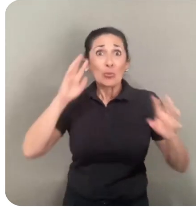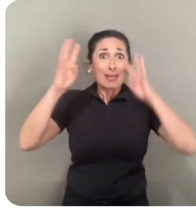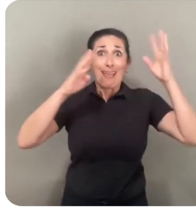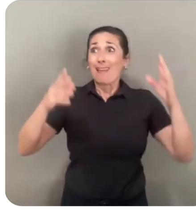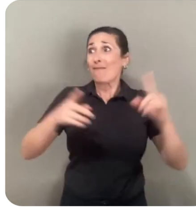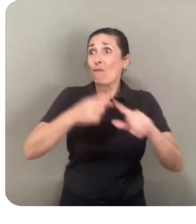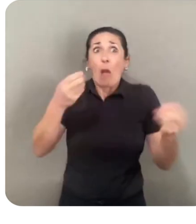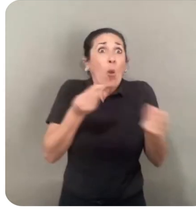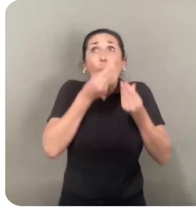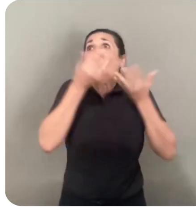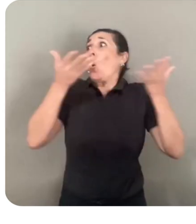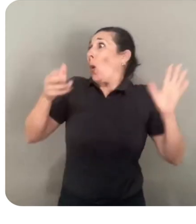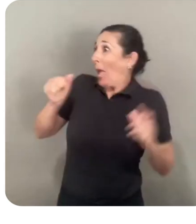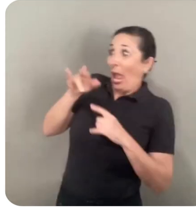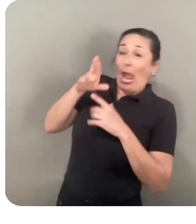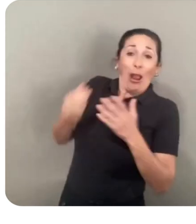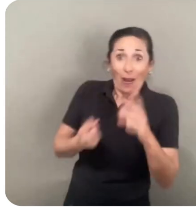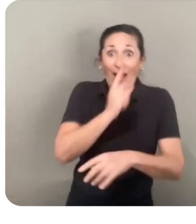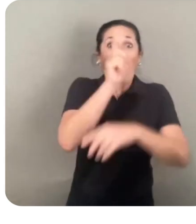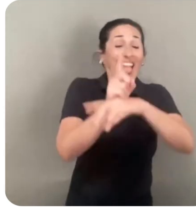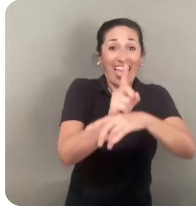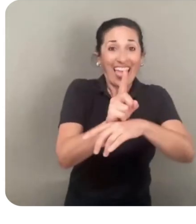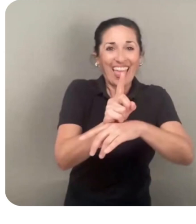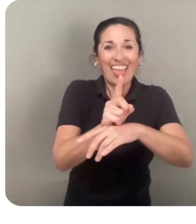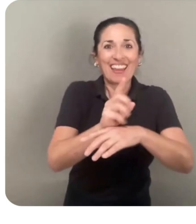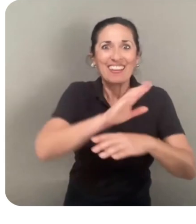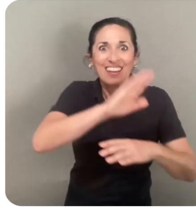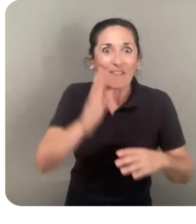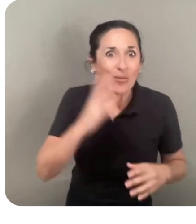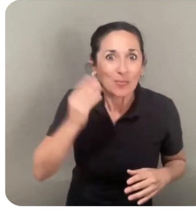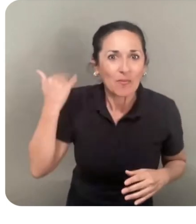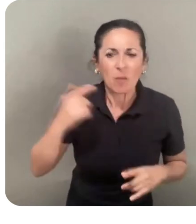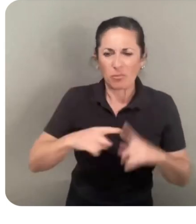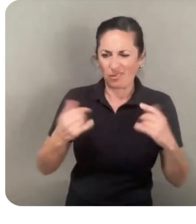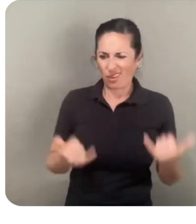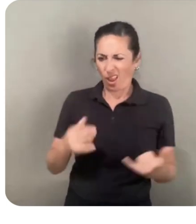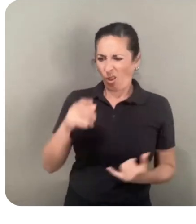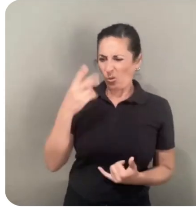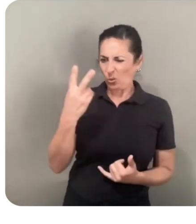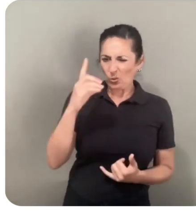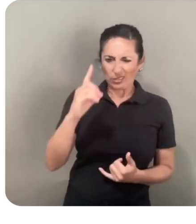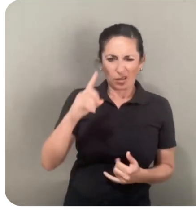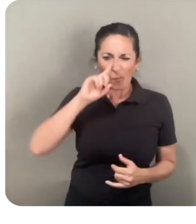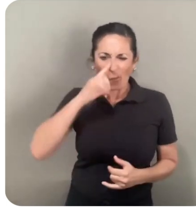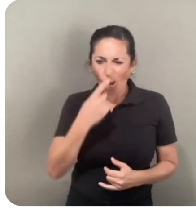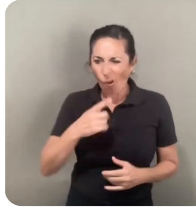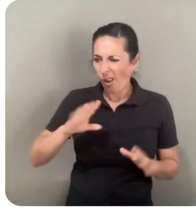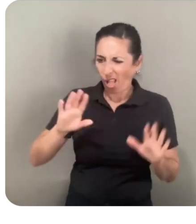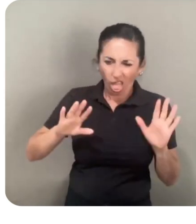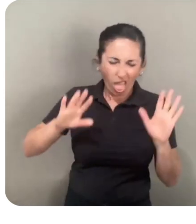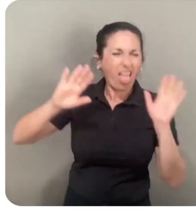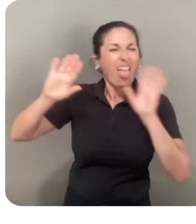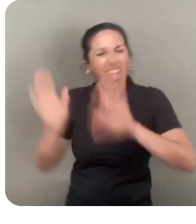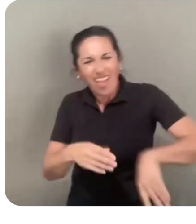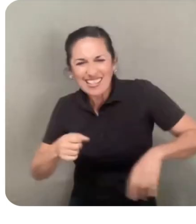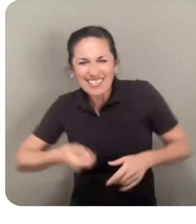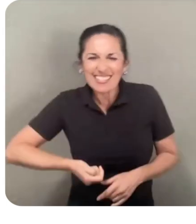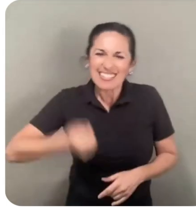now is the time to experiment with skipping the boring 2D stuff and running right into the